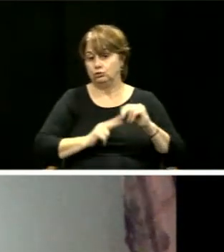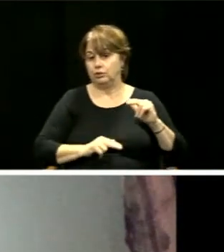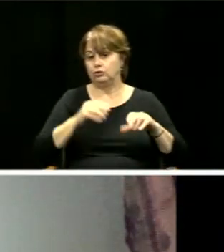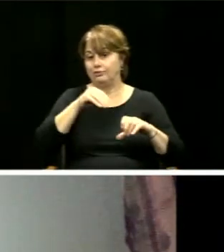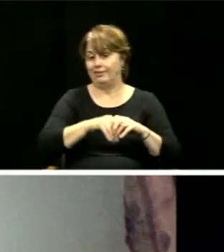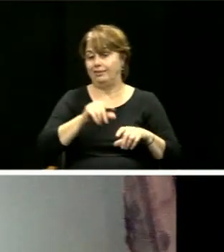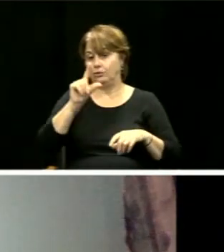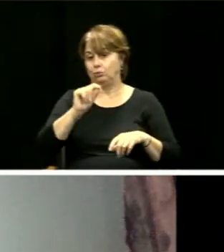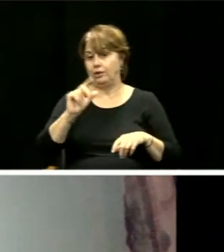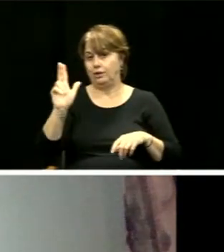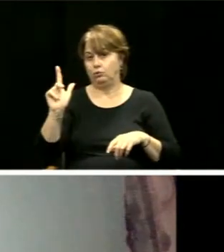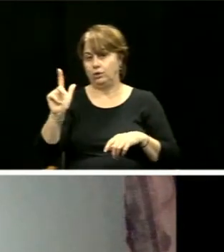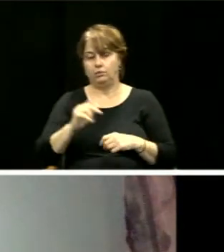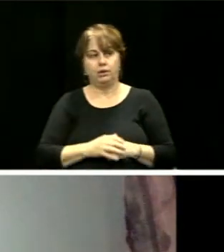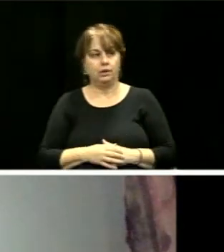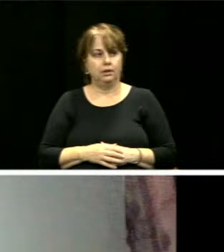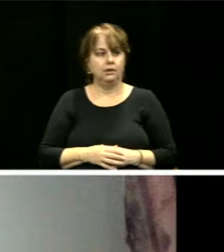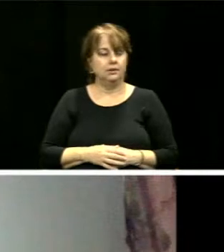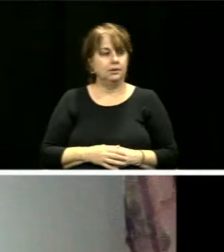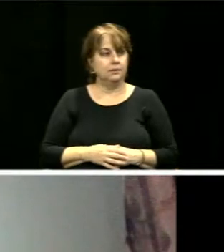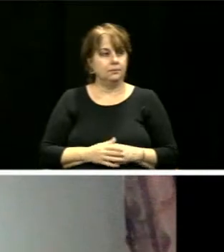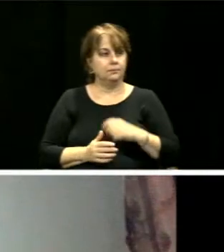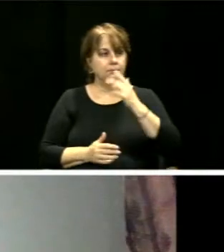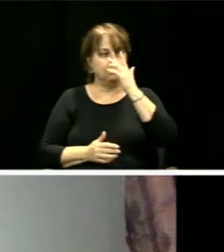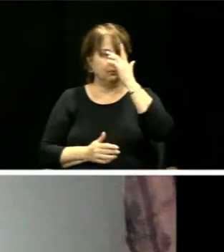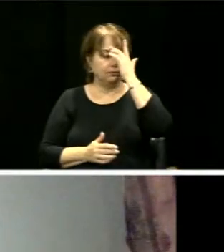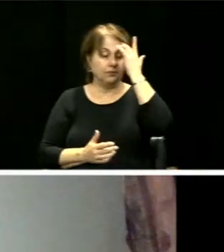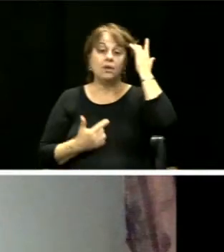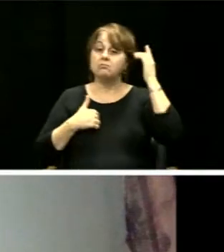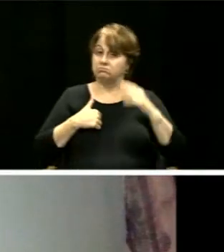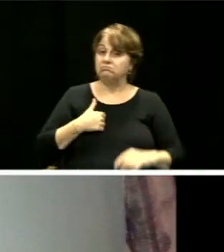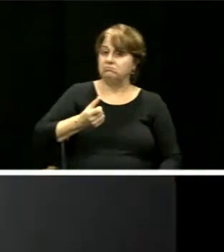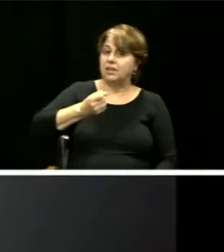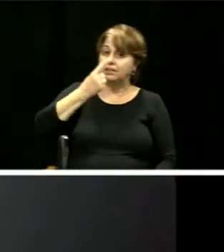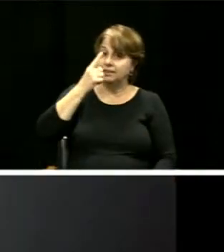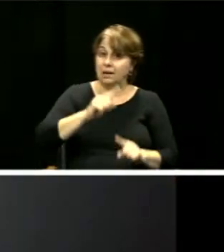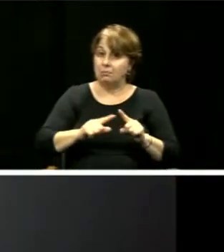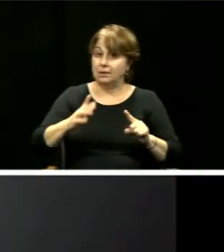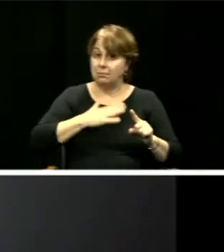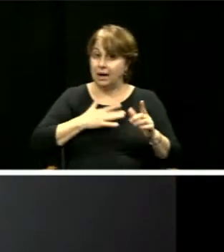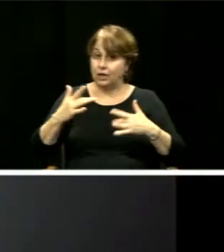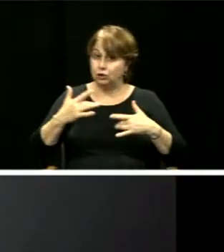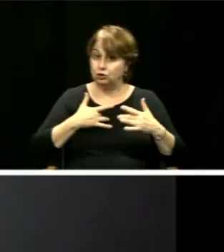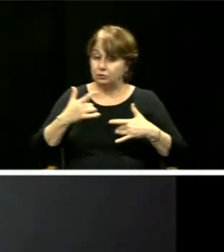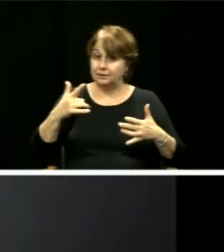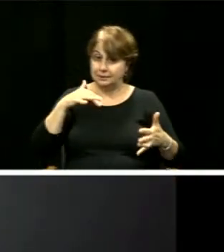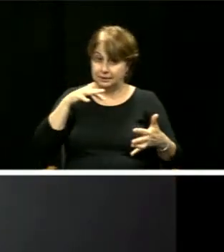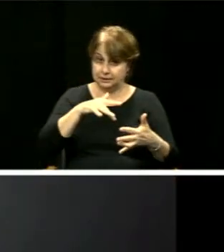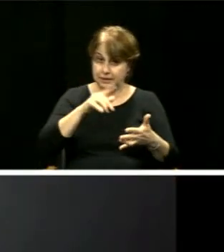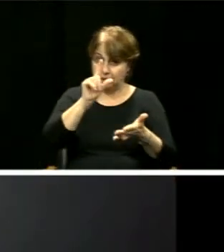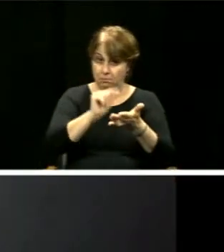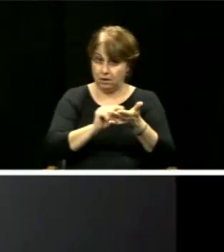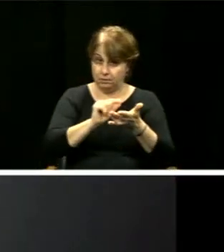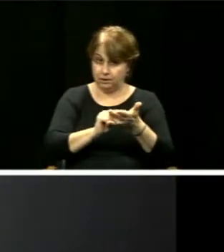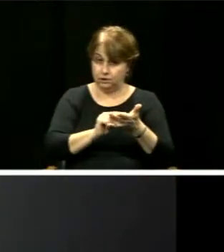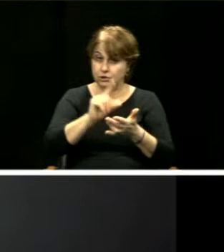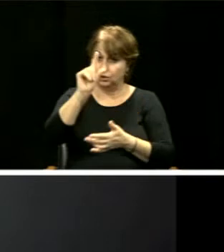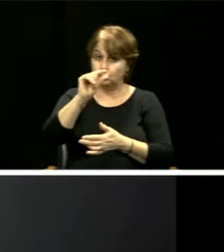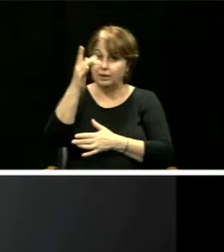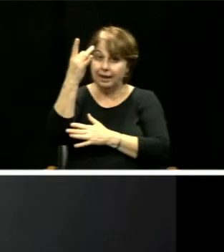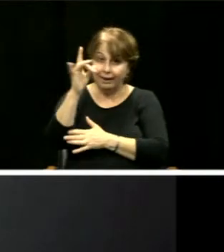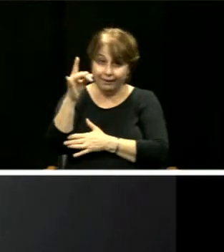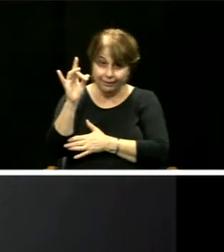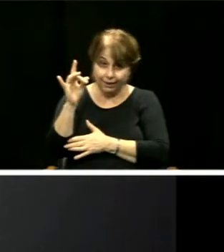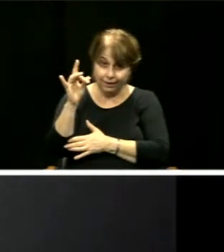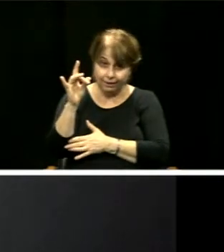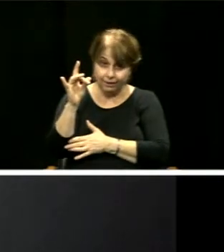2023. Okay, I guess my concern is that this study was published in 2018. The problem's